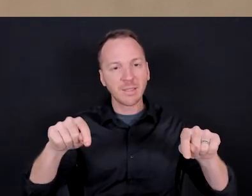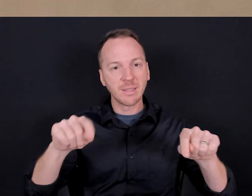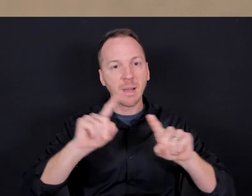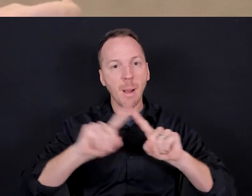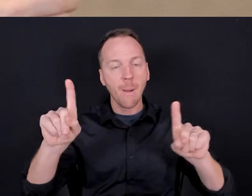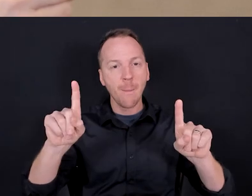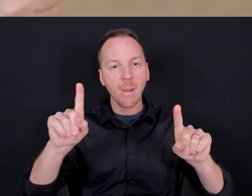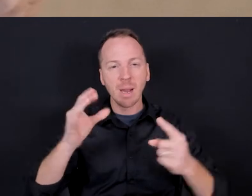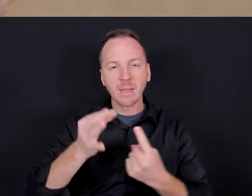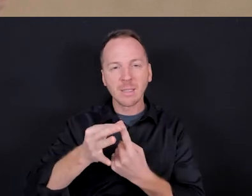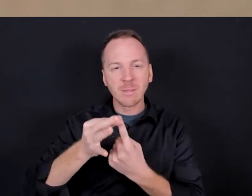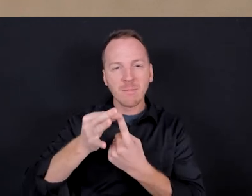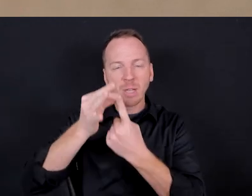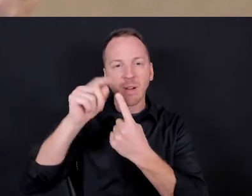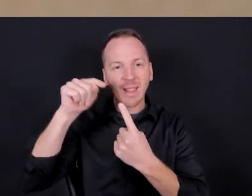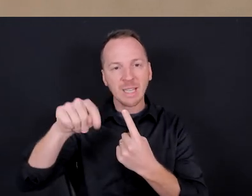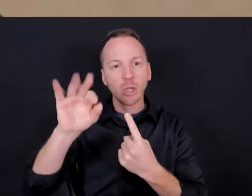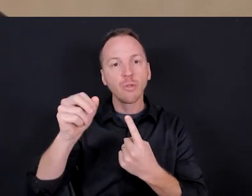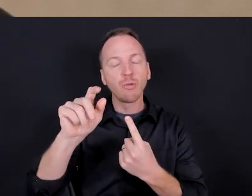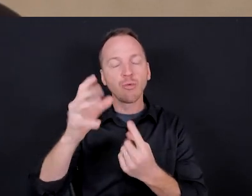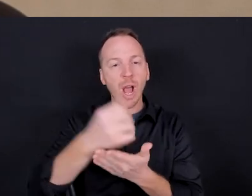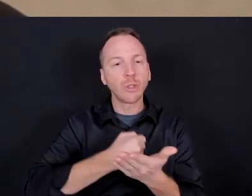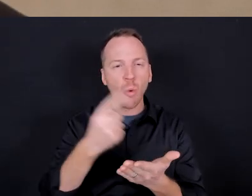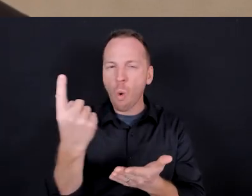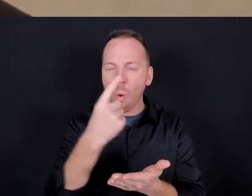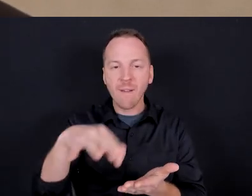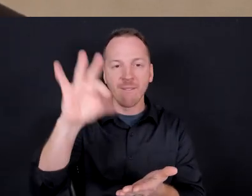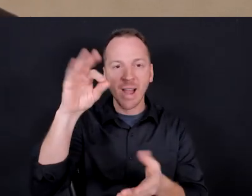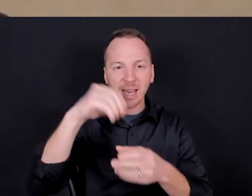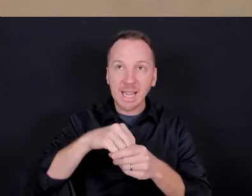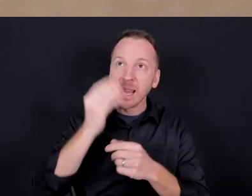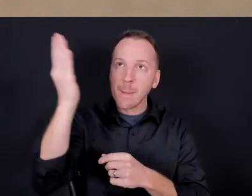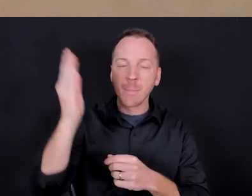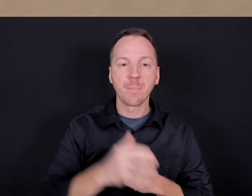the exclusiveness of this treasure, you're only going to find it in him.